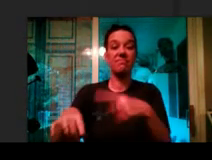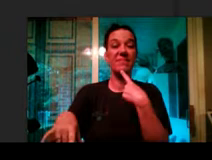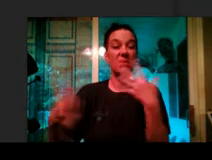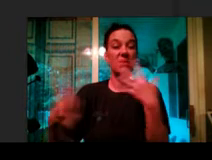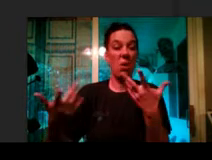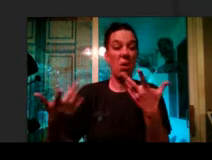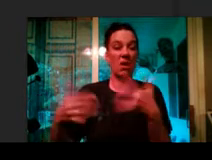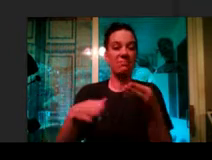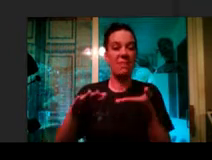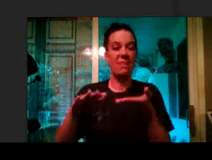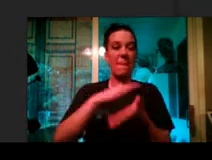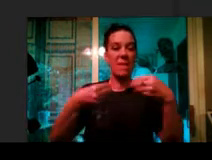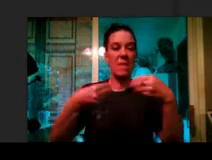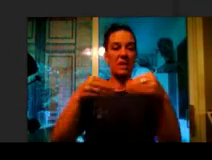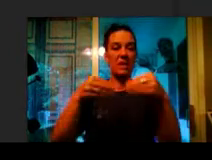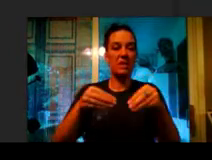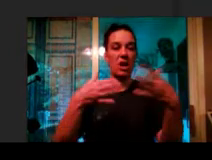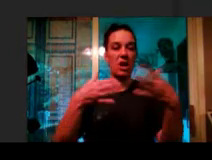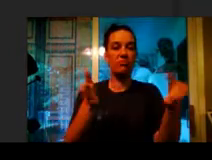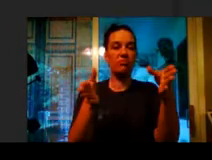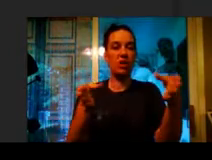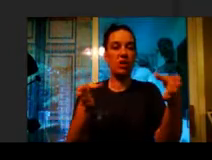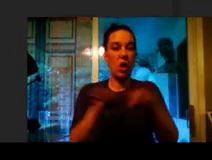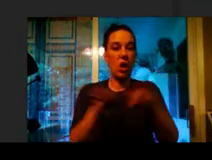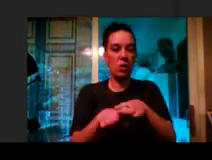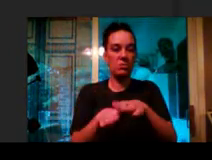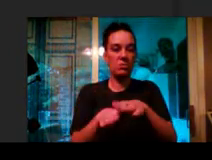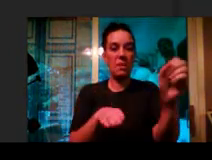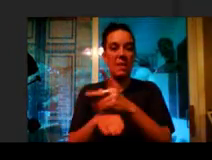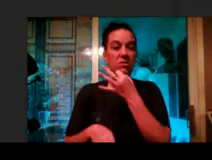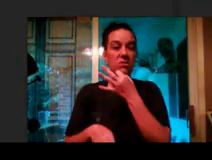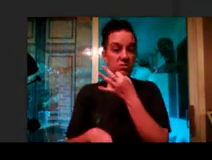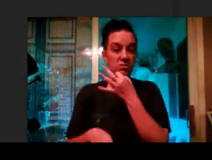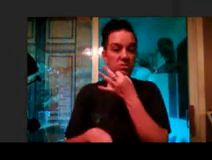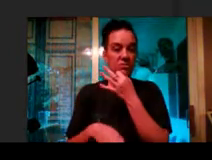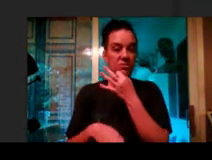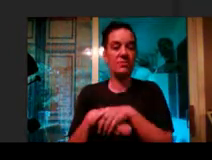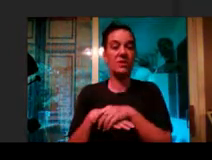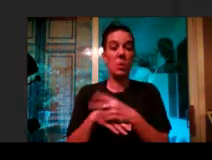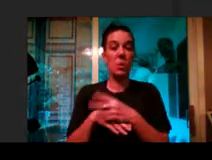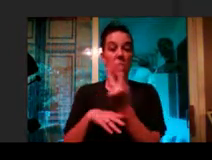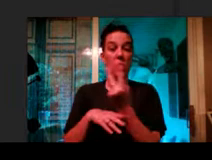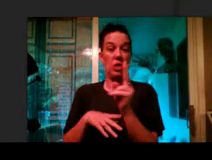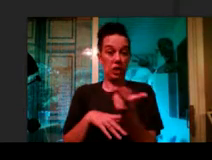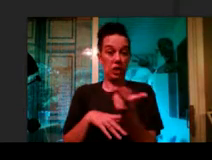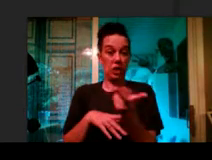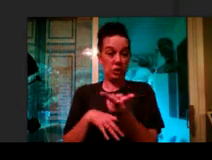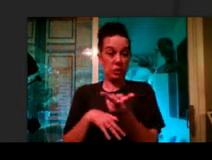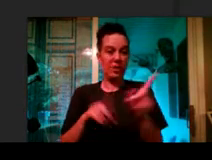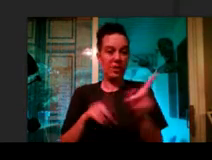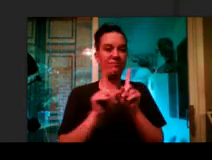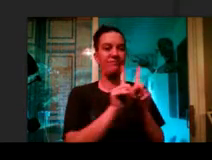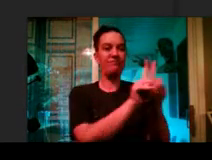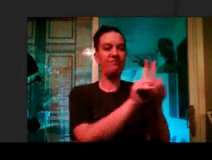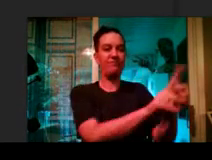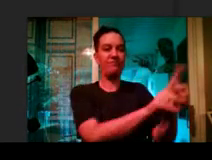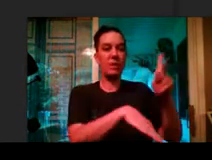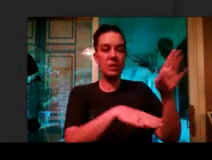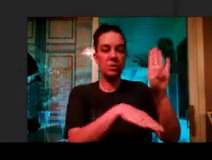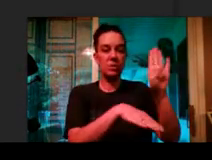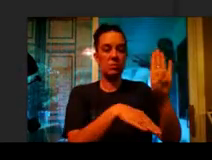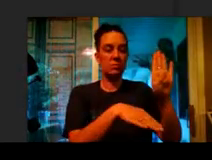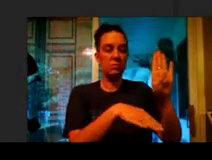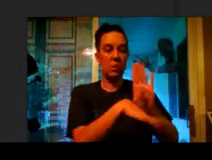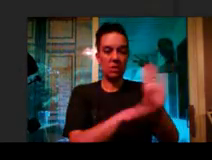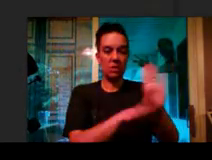closed. Back soon. Holly and Josh marched down to Barkin's office, carrying the cash box between